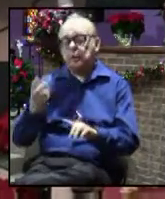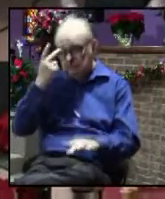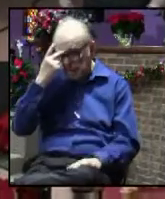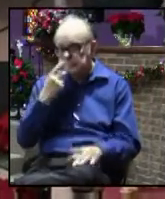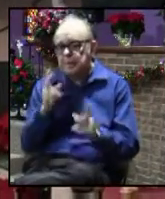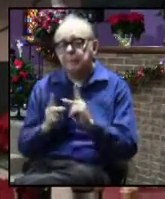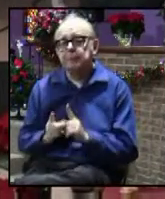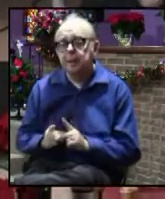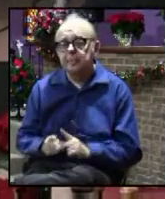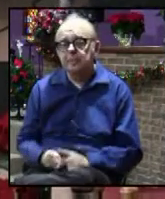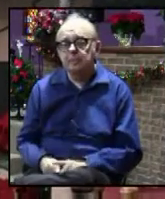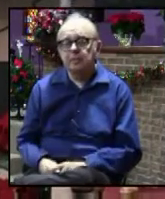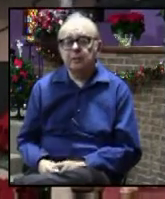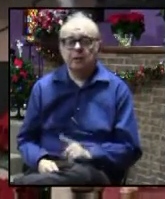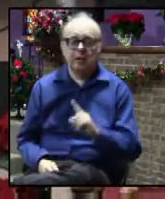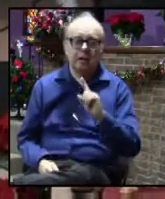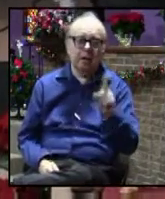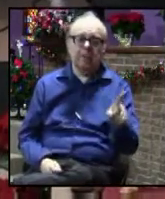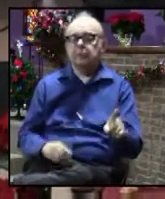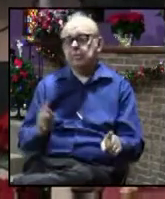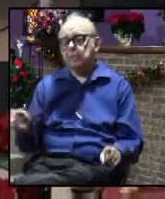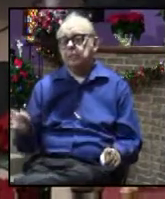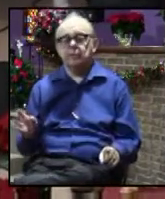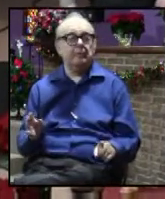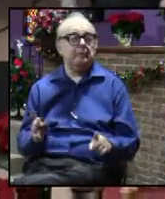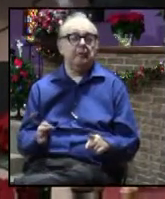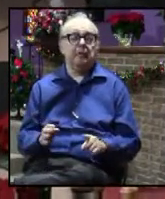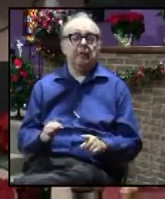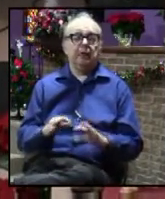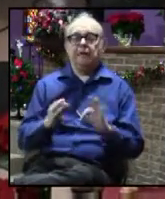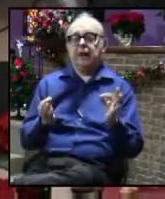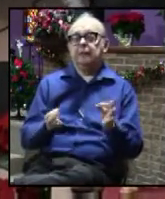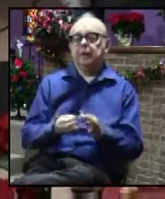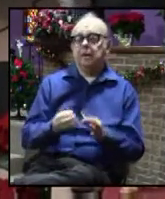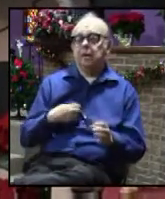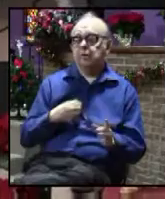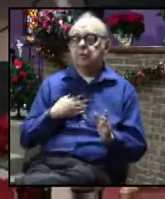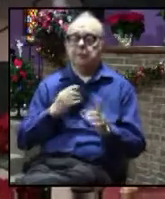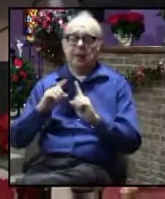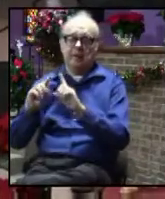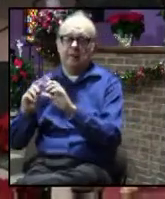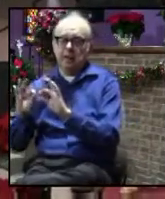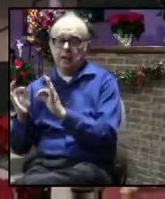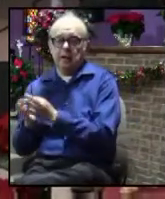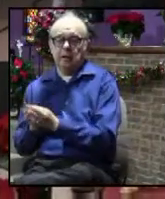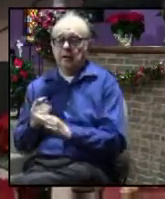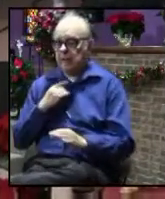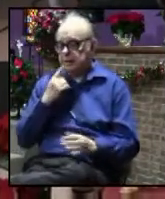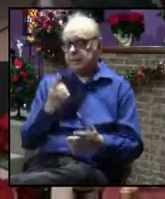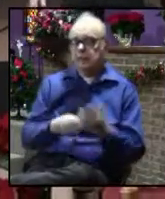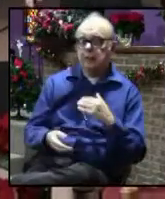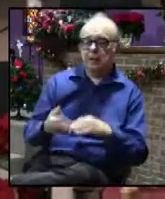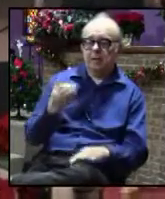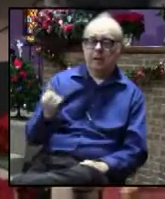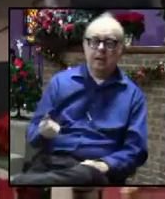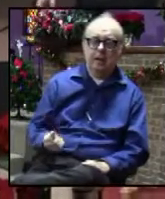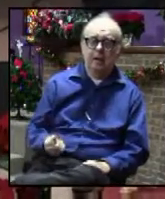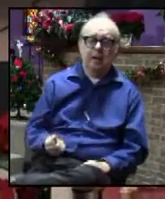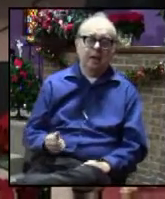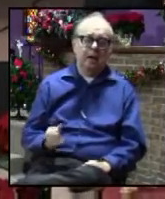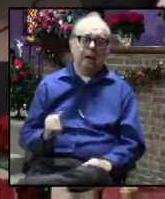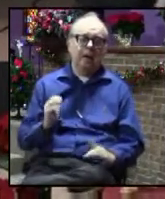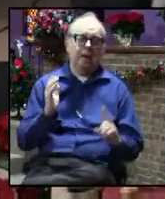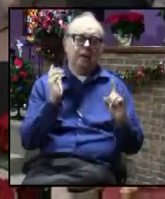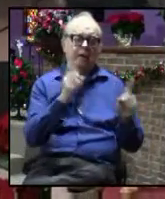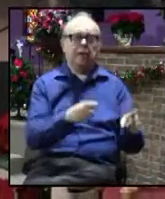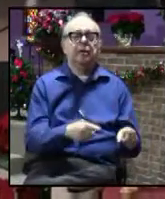Or you go to your in-laws, or I'll tell you what, better off, I'll go to your in-laws and you